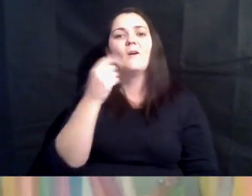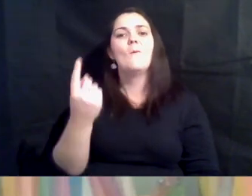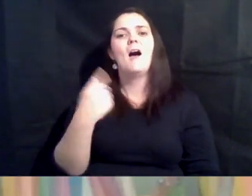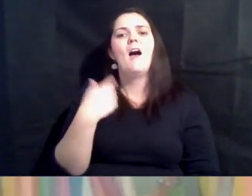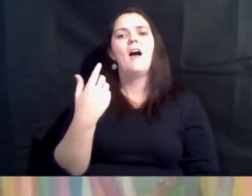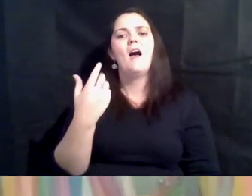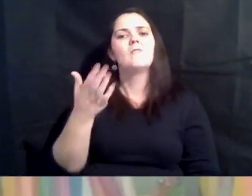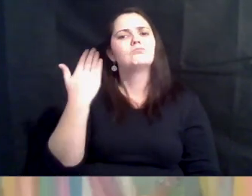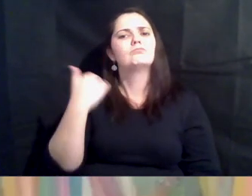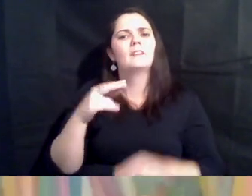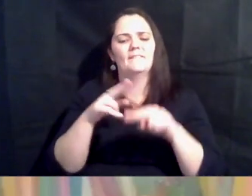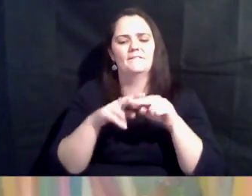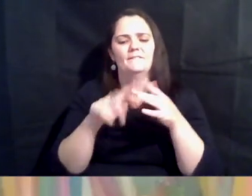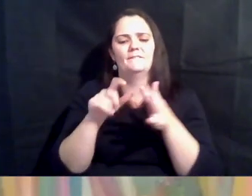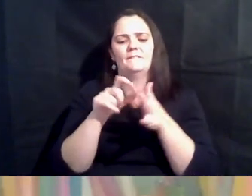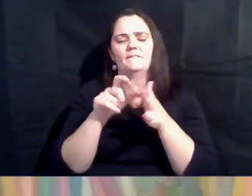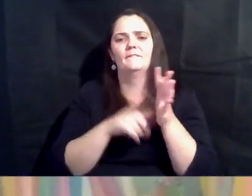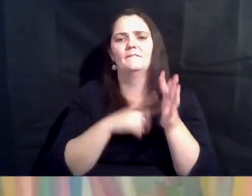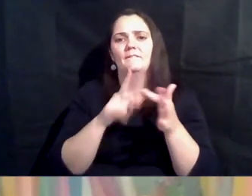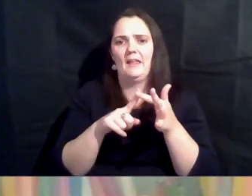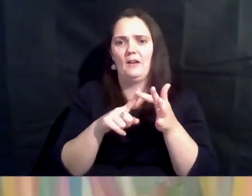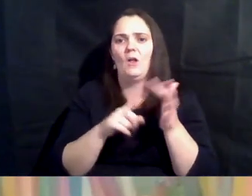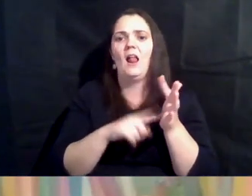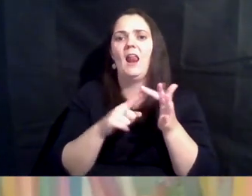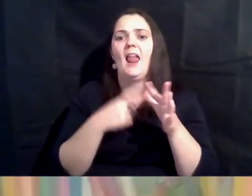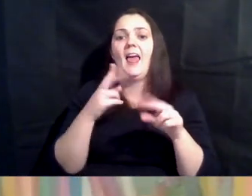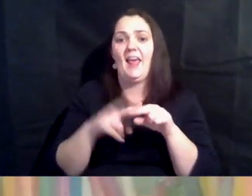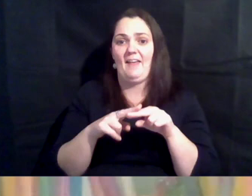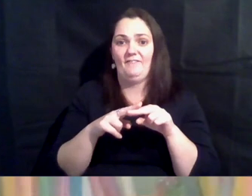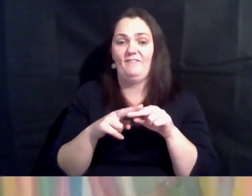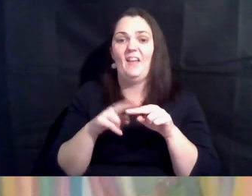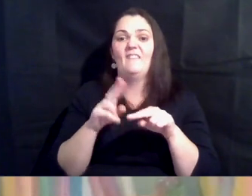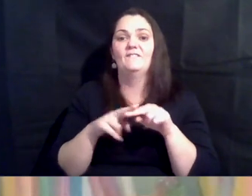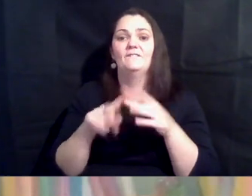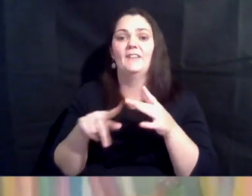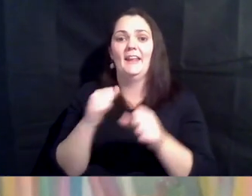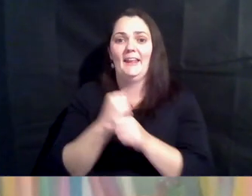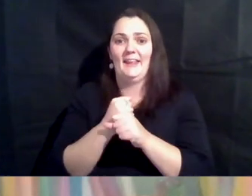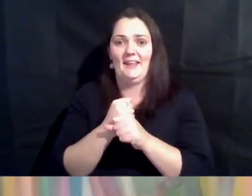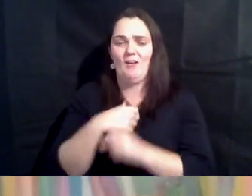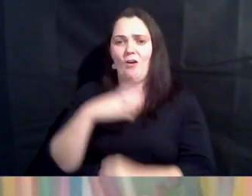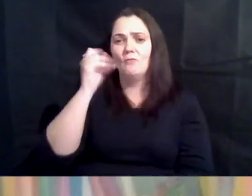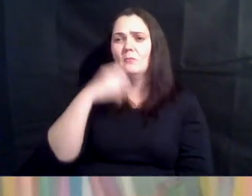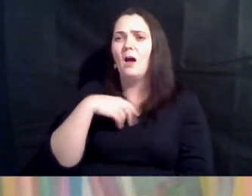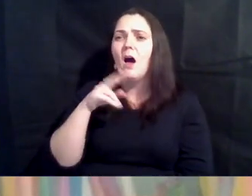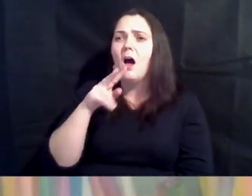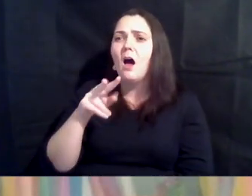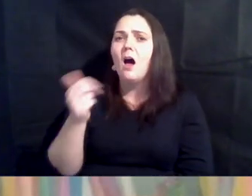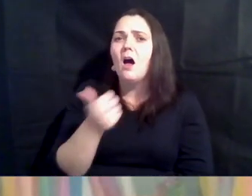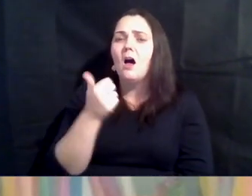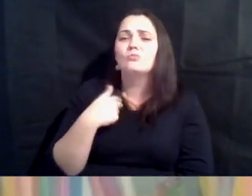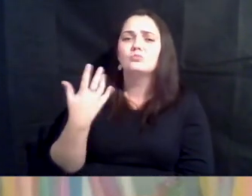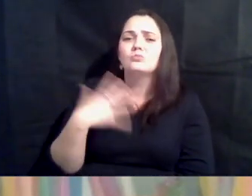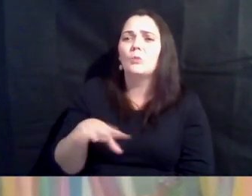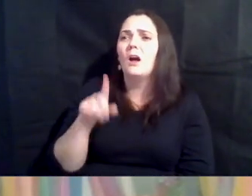fig. I don't know how many fiddle leaves I've murdered in my time, but they were all over Instagram for a time and I was like,